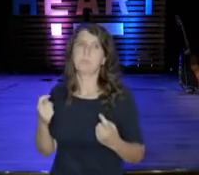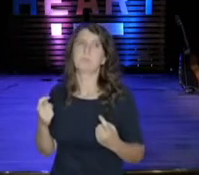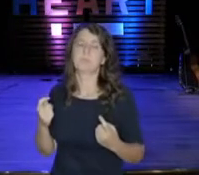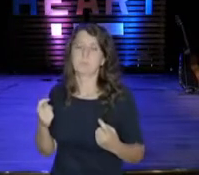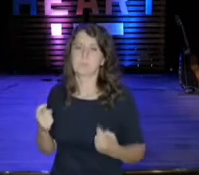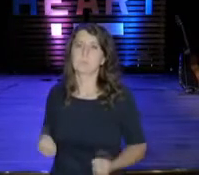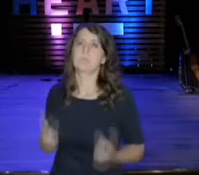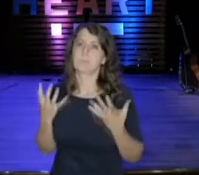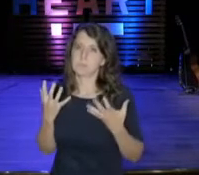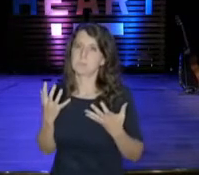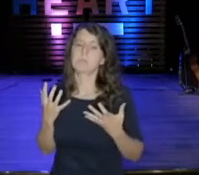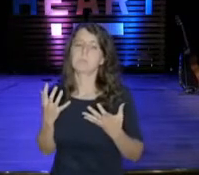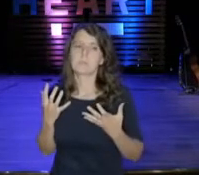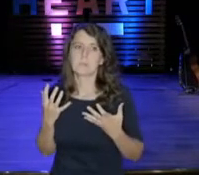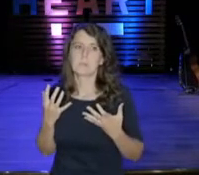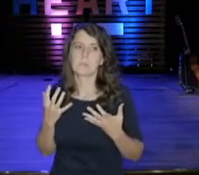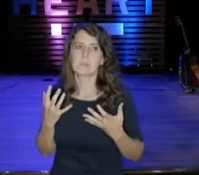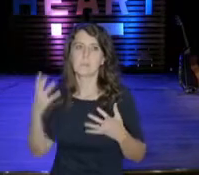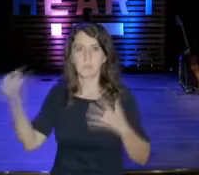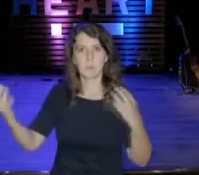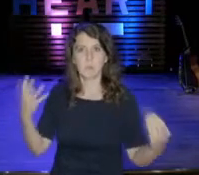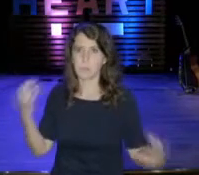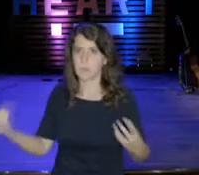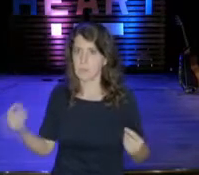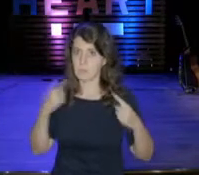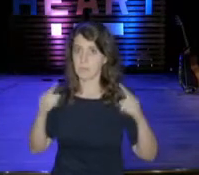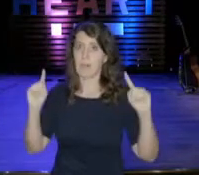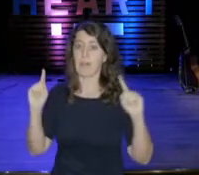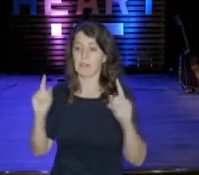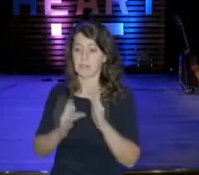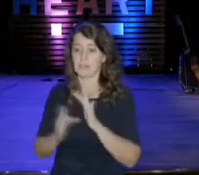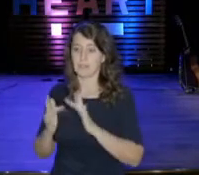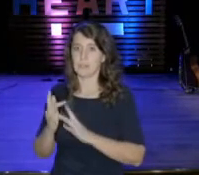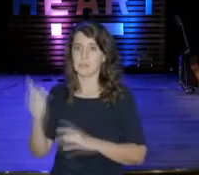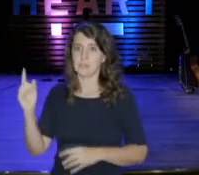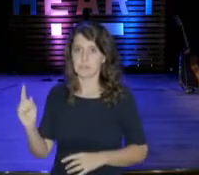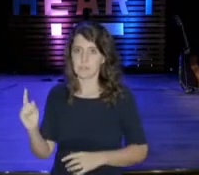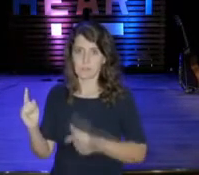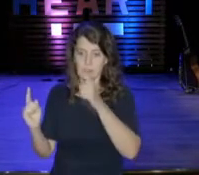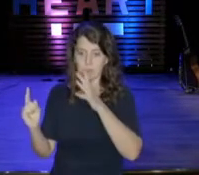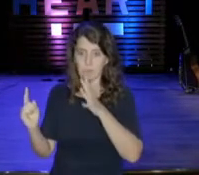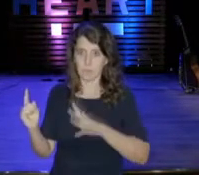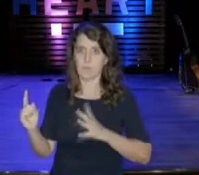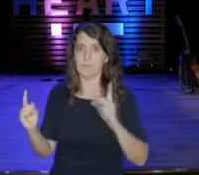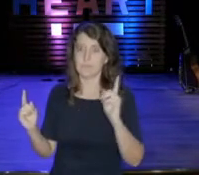oldest, until only Jesus was left in the middle of the crowd with the woman.